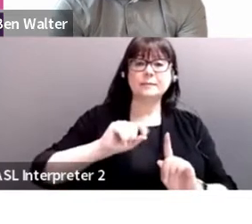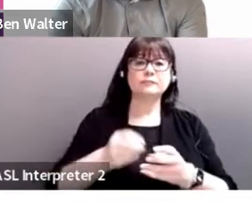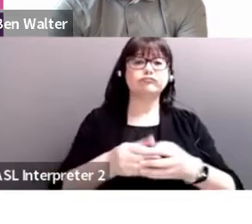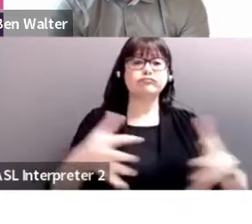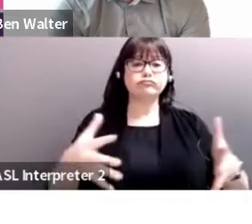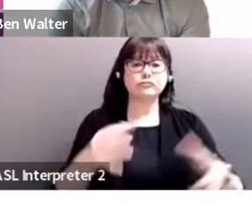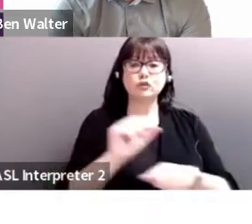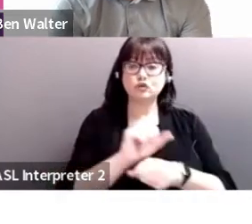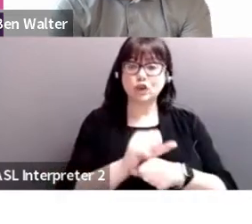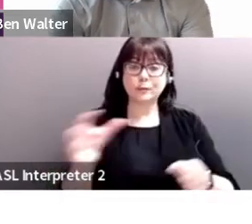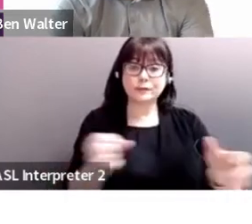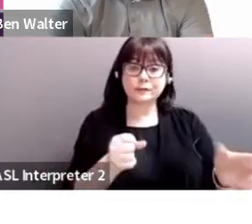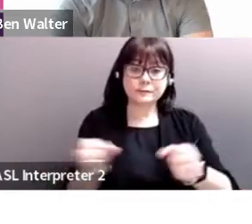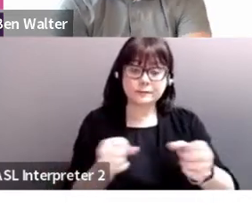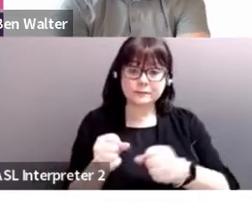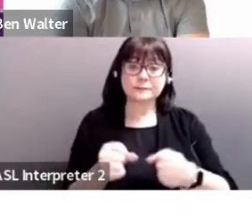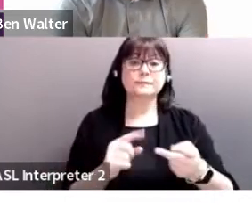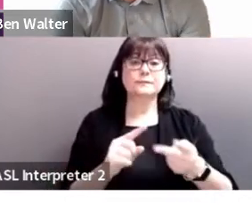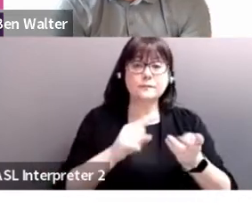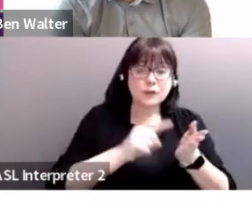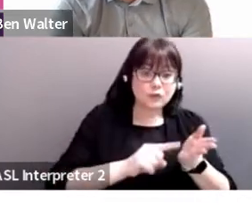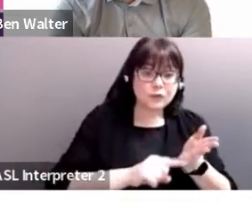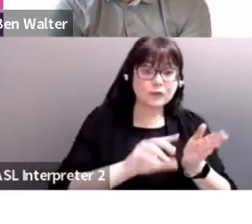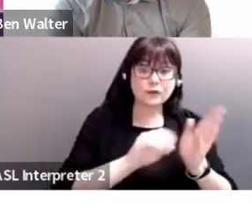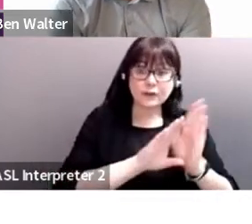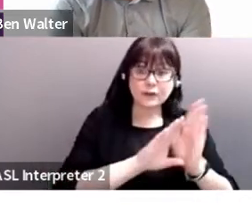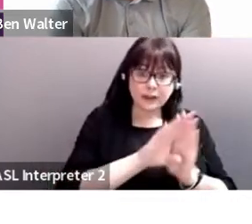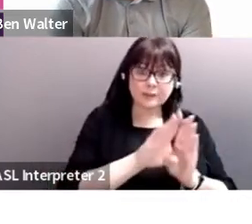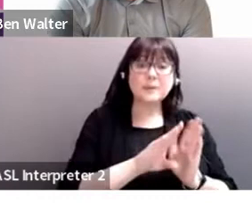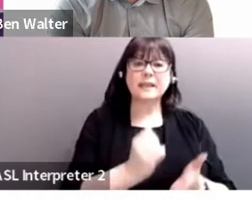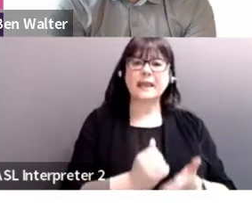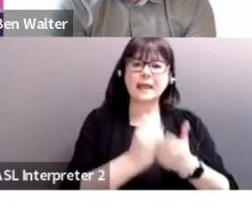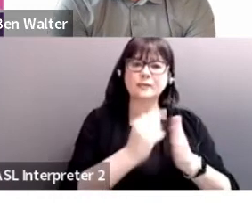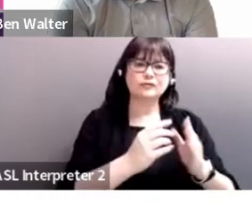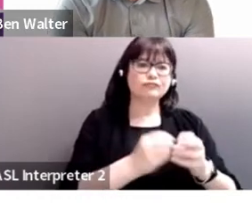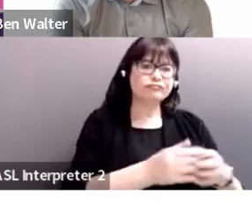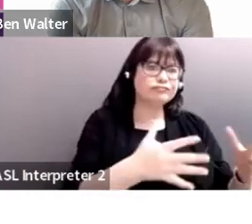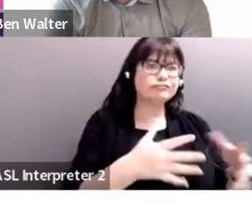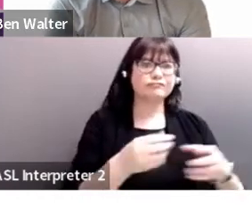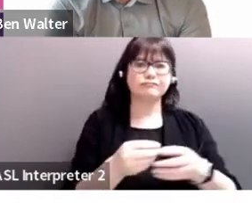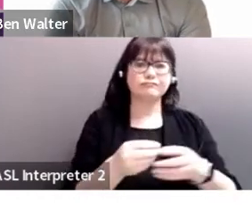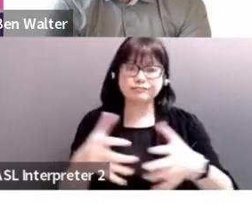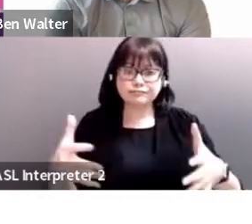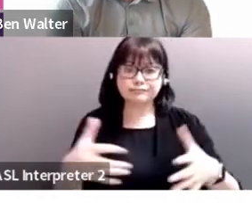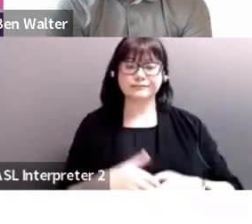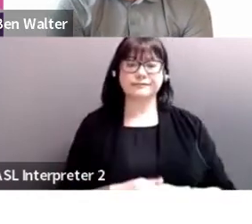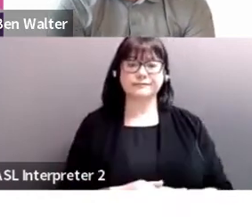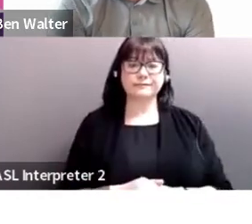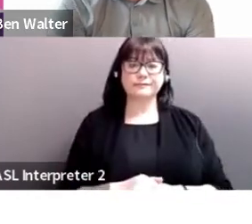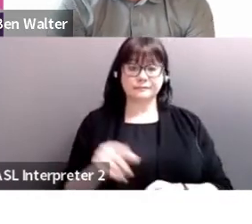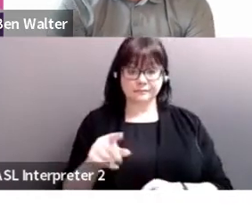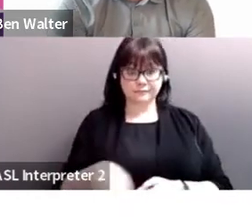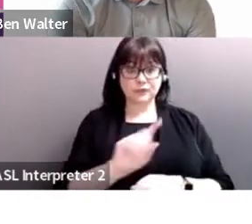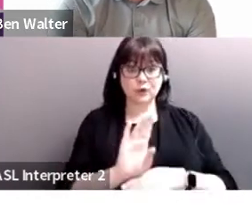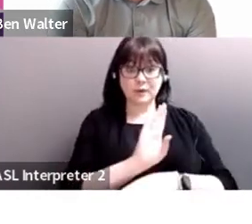stimulate research and development. So if you are an innovative business, right, and you are building a better future for Canadians,